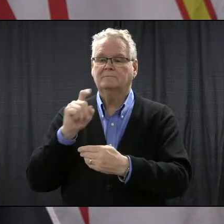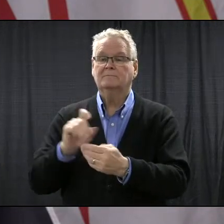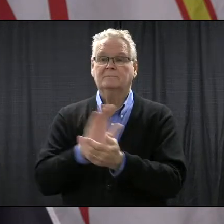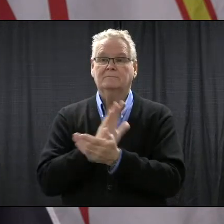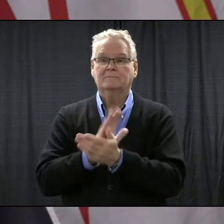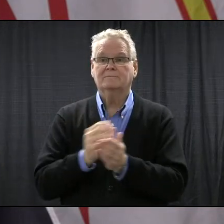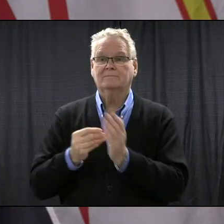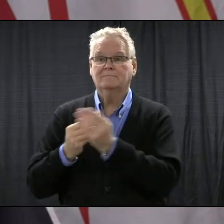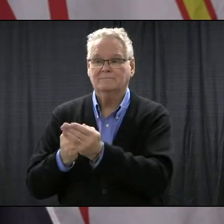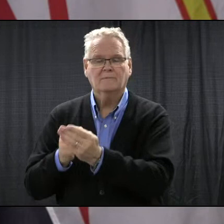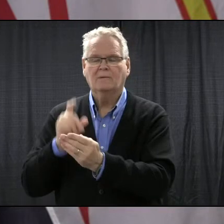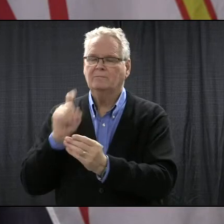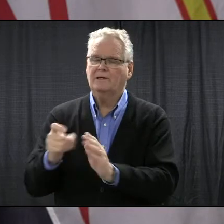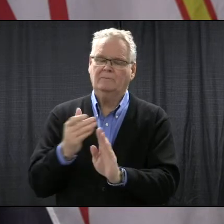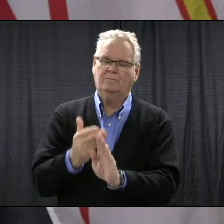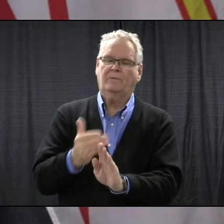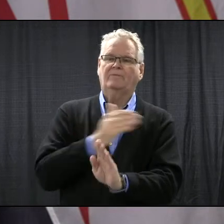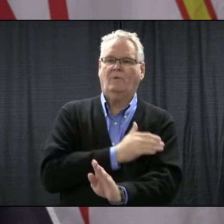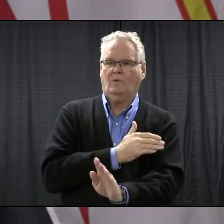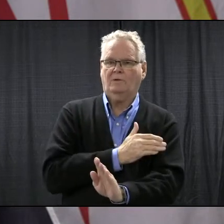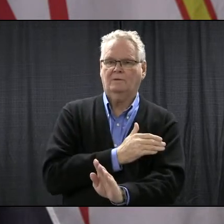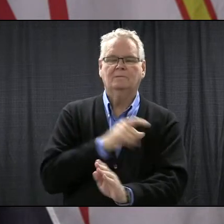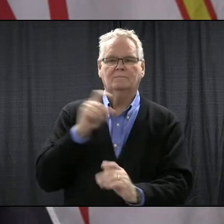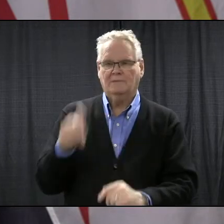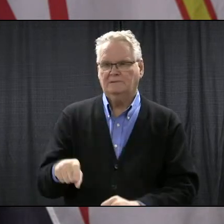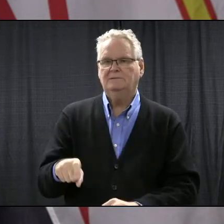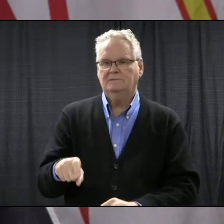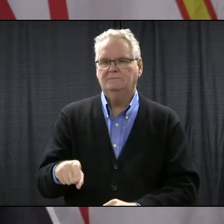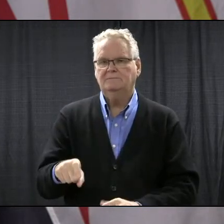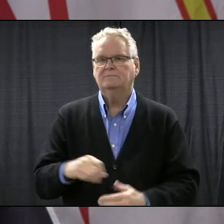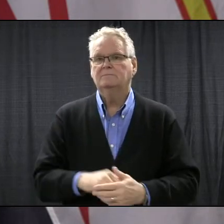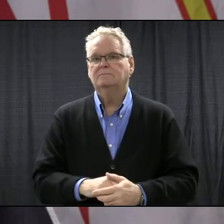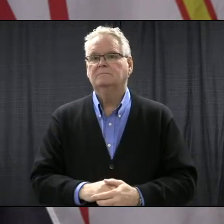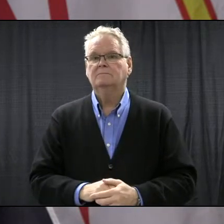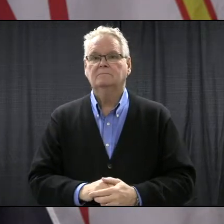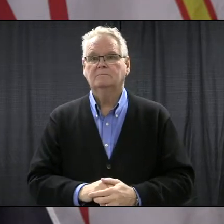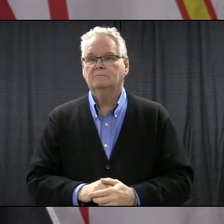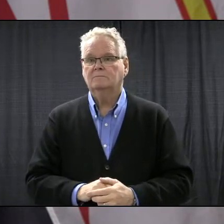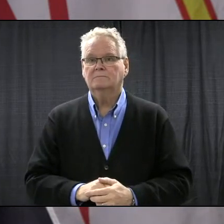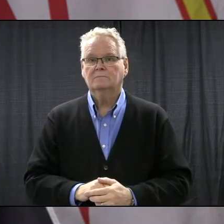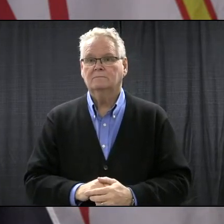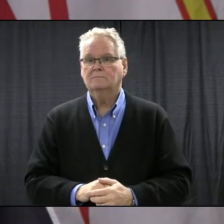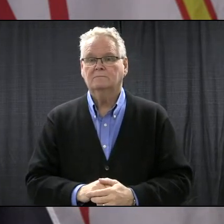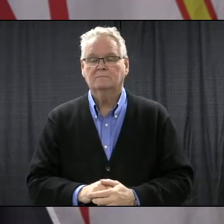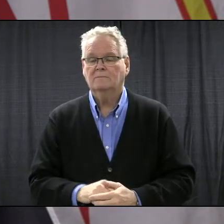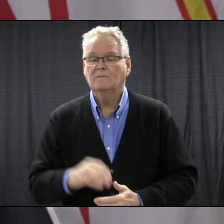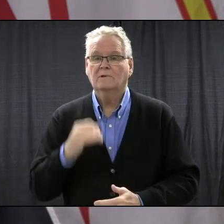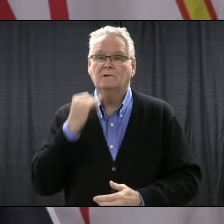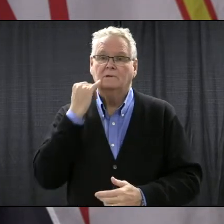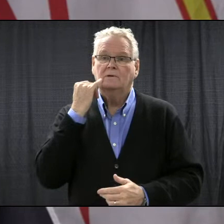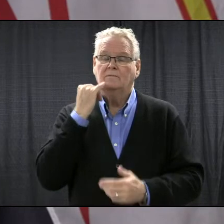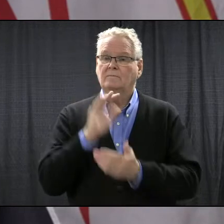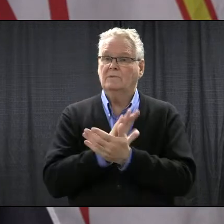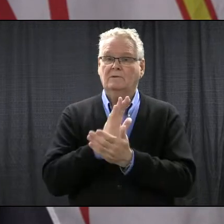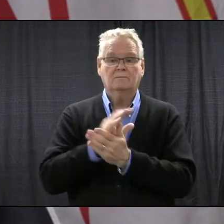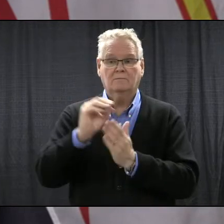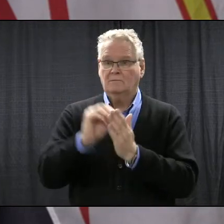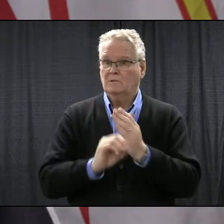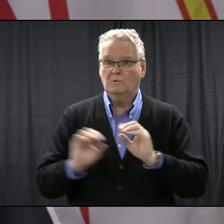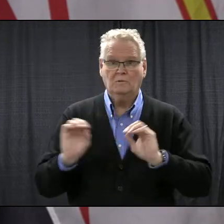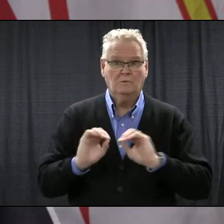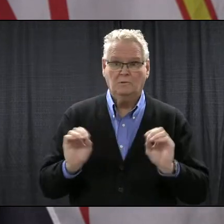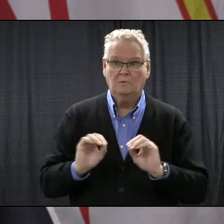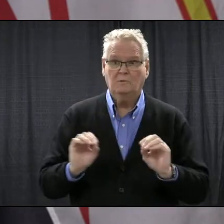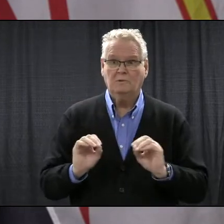form completed, they will need to self-isolate until they are contacted by a public health official and we are able to verify their proof of vaccination and